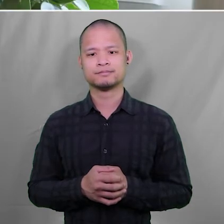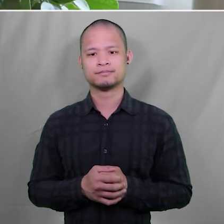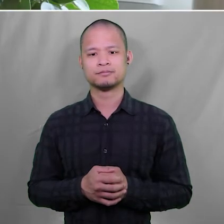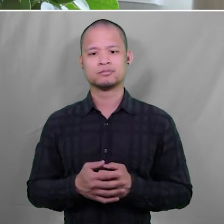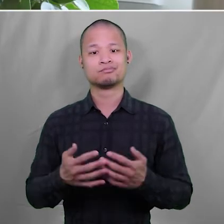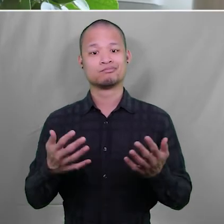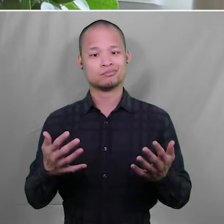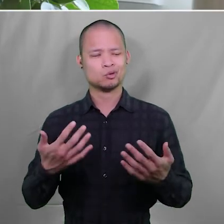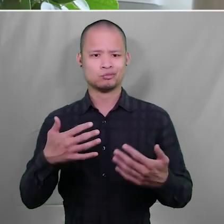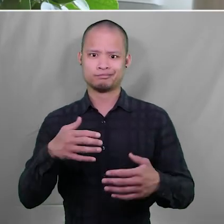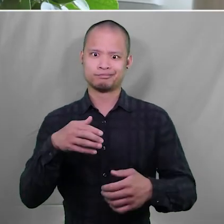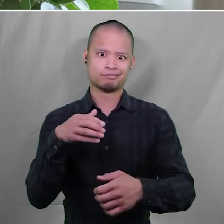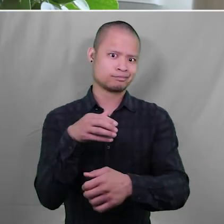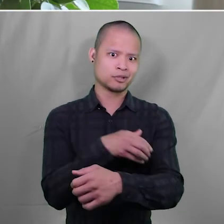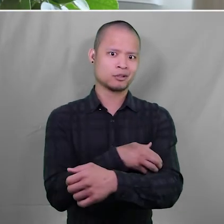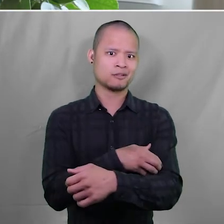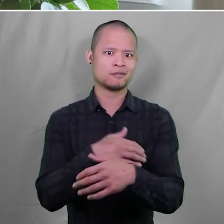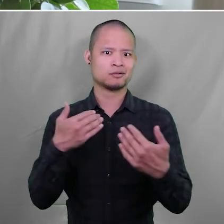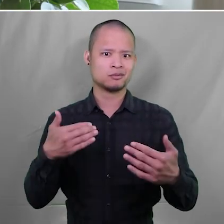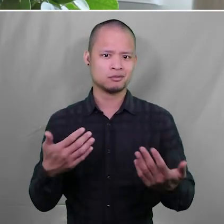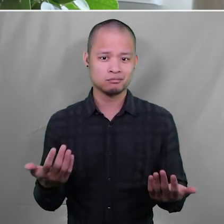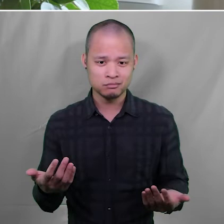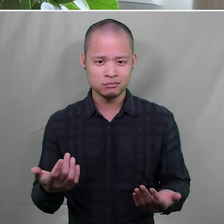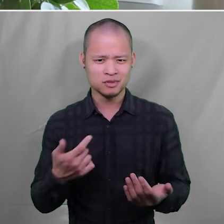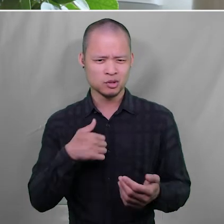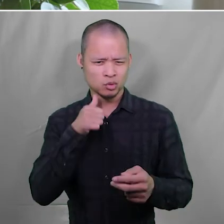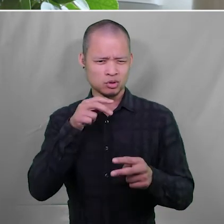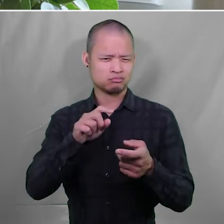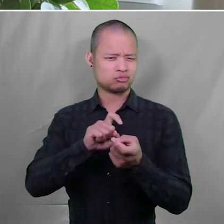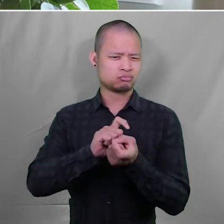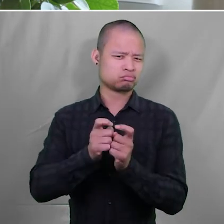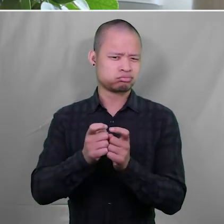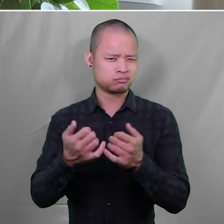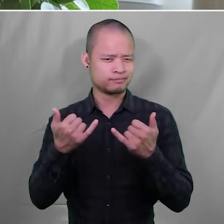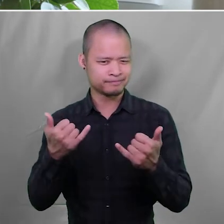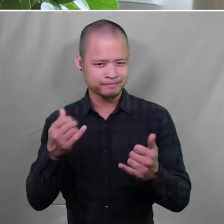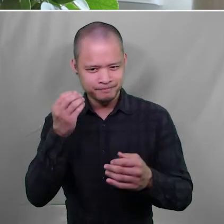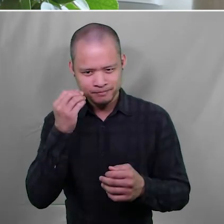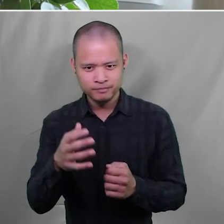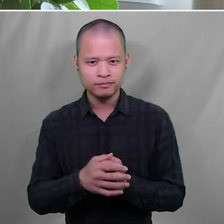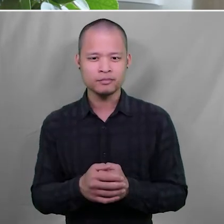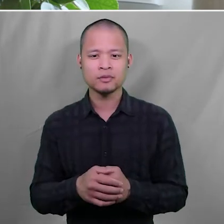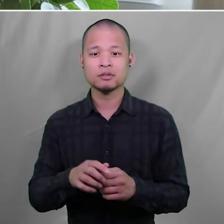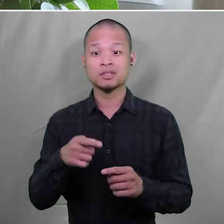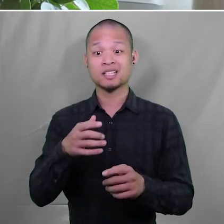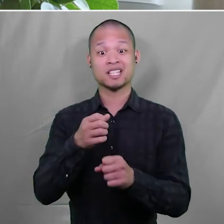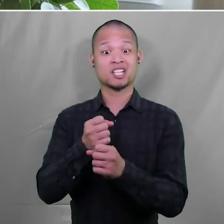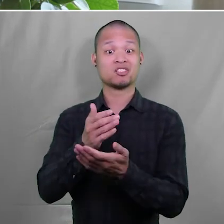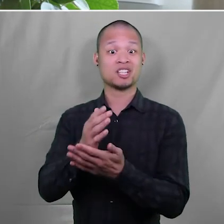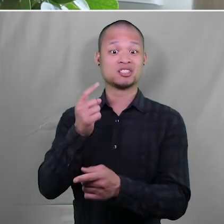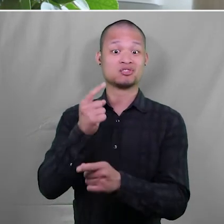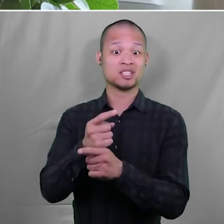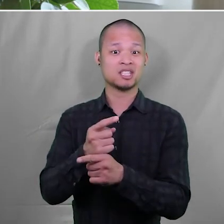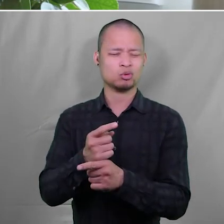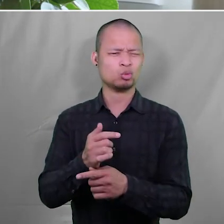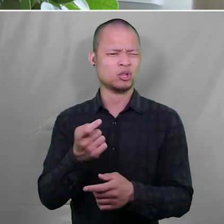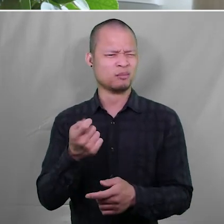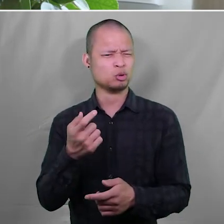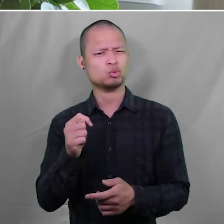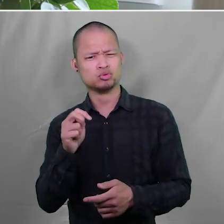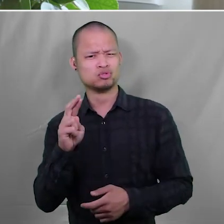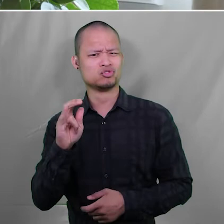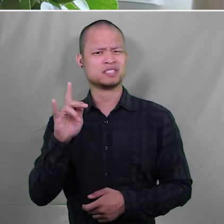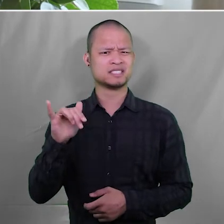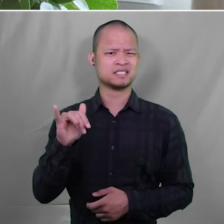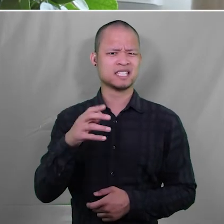All right, some powerful stuff. We're going to switch gears a bit now because getting rights right can get a little bit tricky.